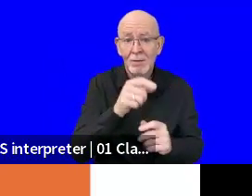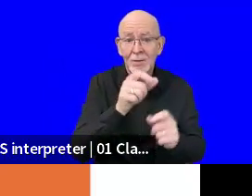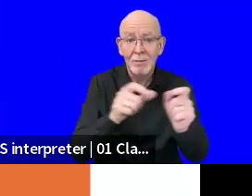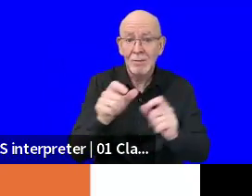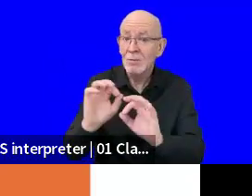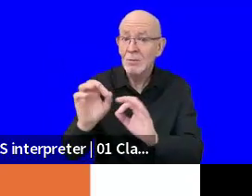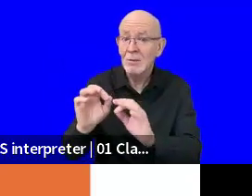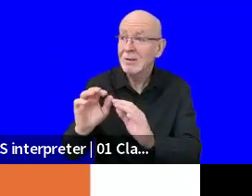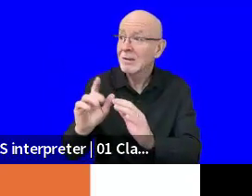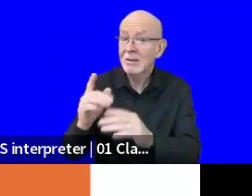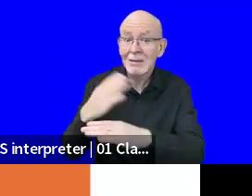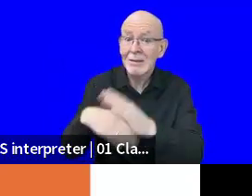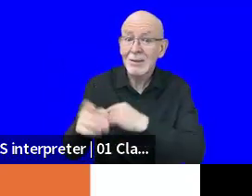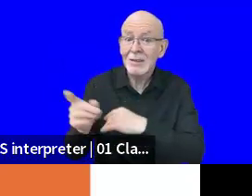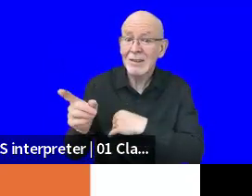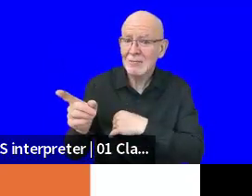not possible to